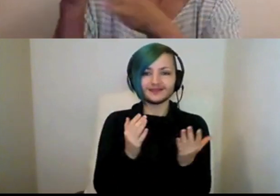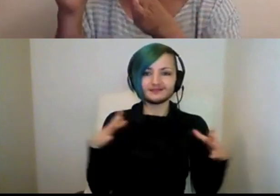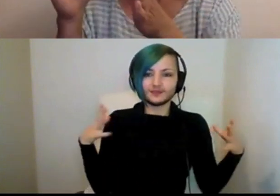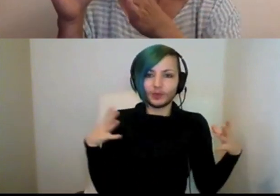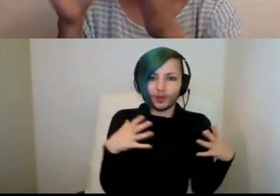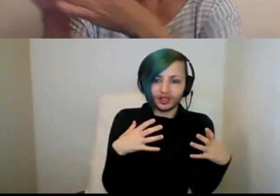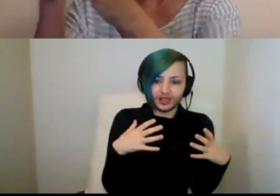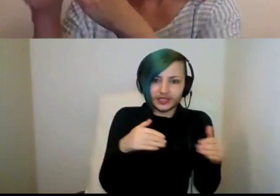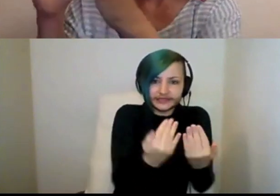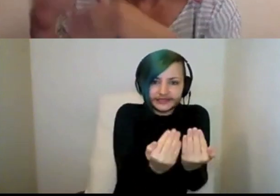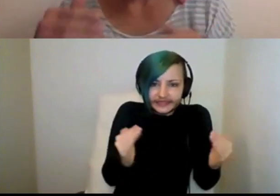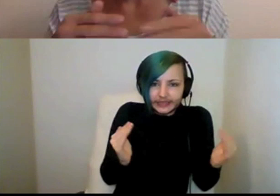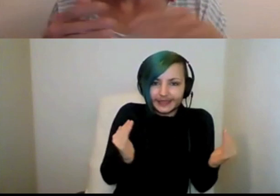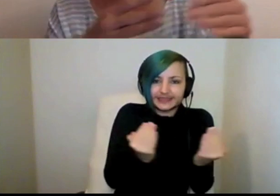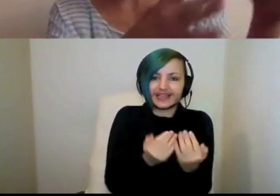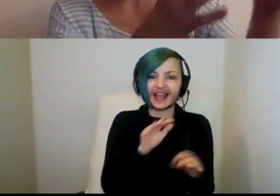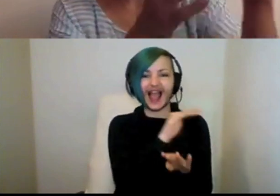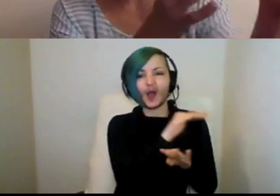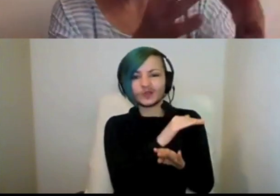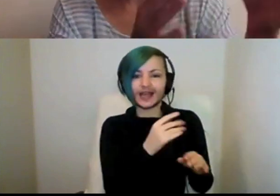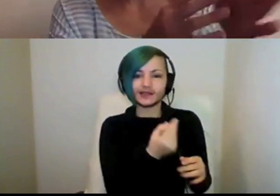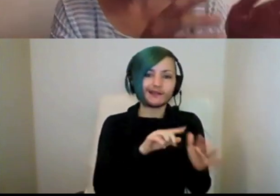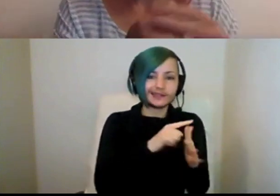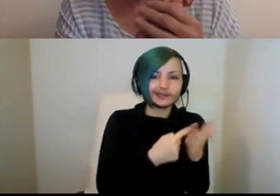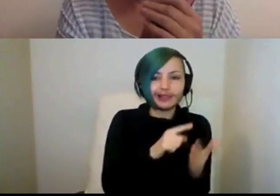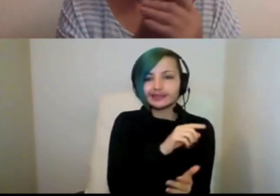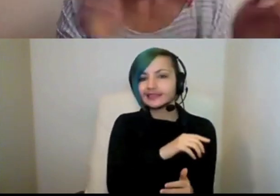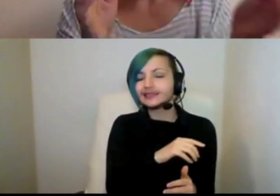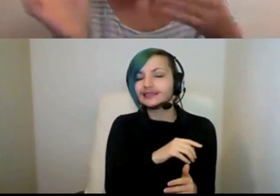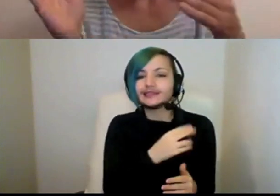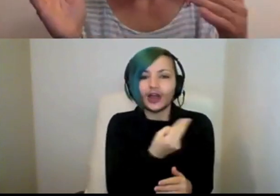maneuvered around the outsider art world and disability arts and